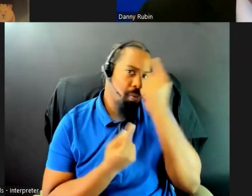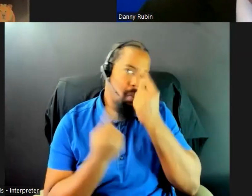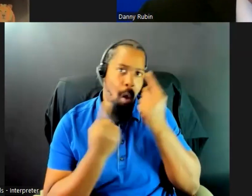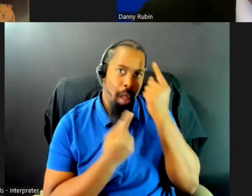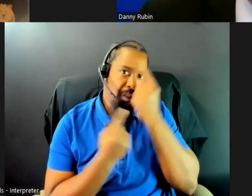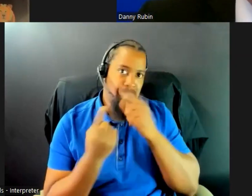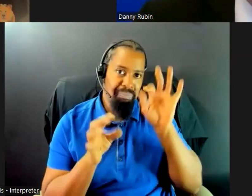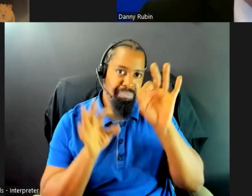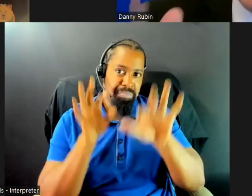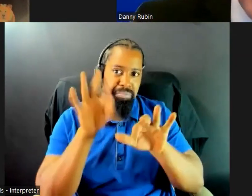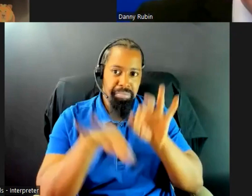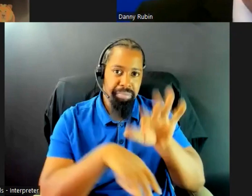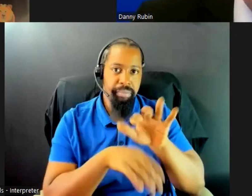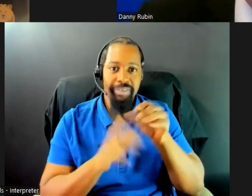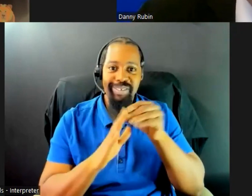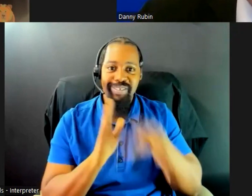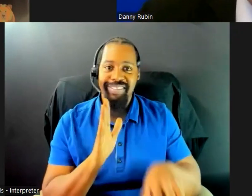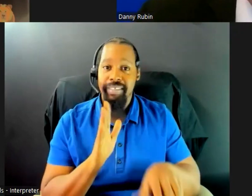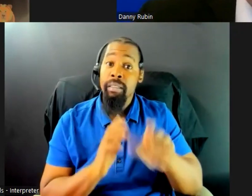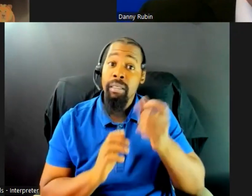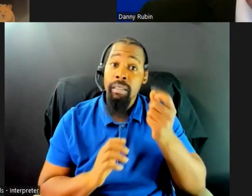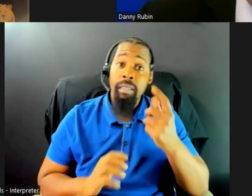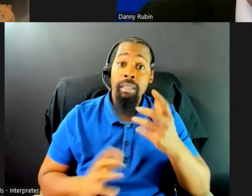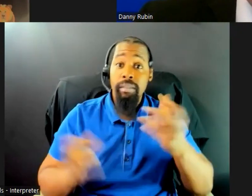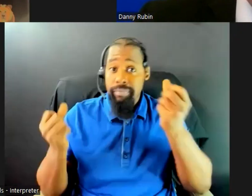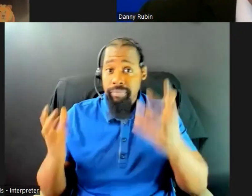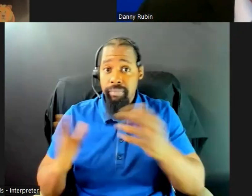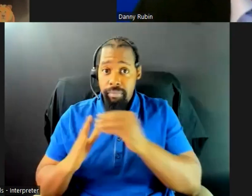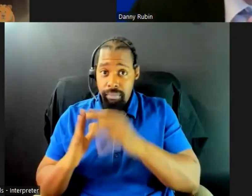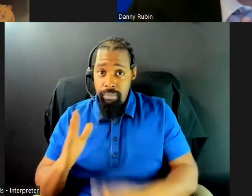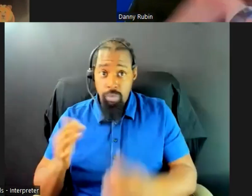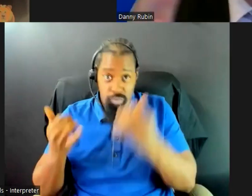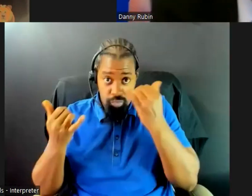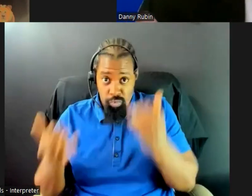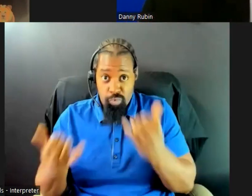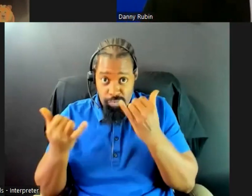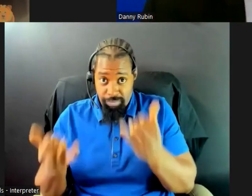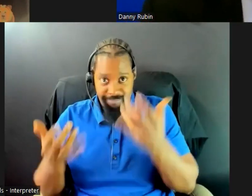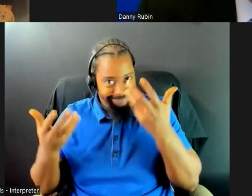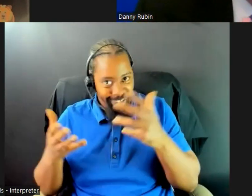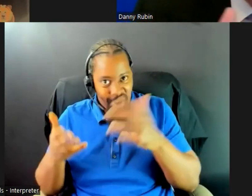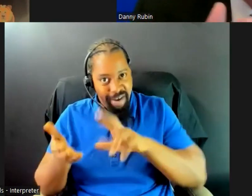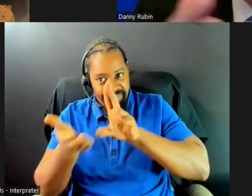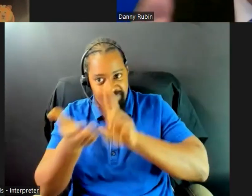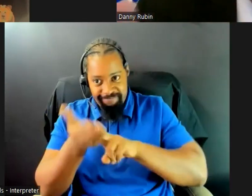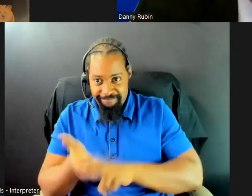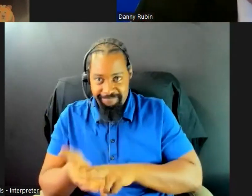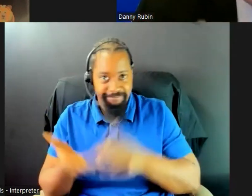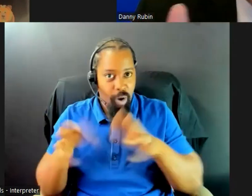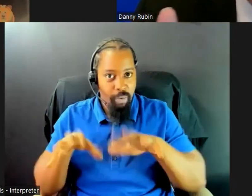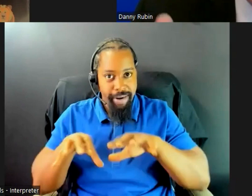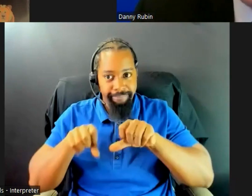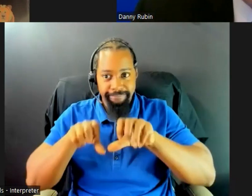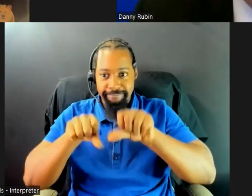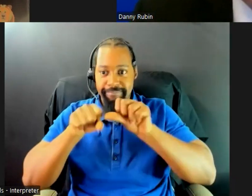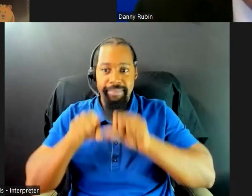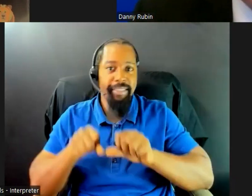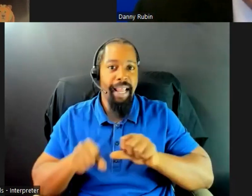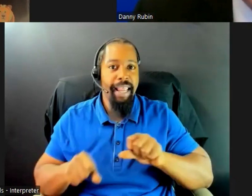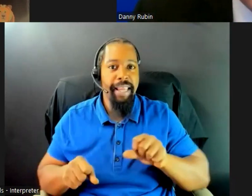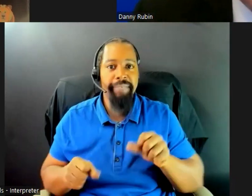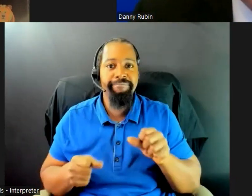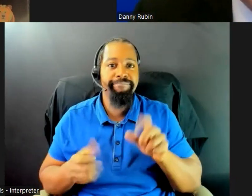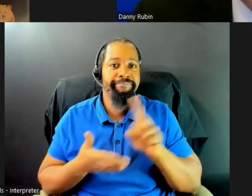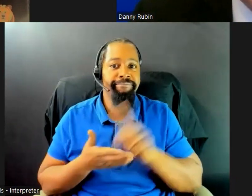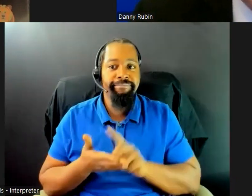have a lot of students here today who are in fashion classes, and maybe they're just getting to know this industry for the